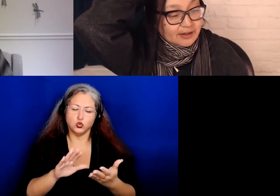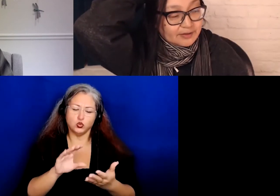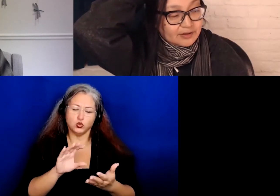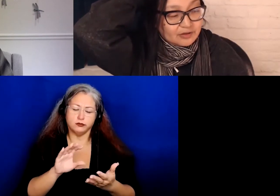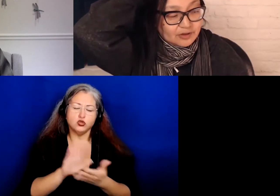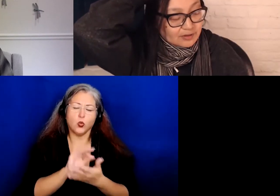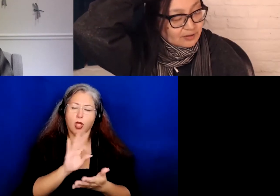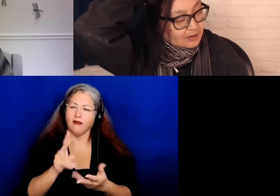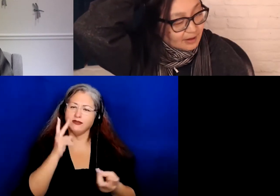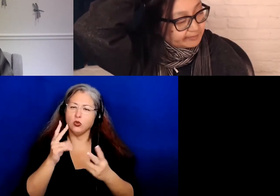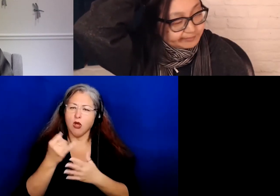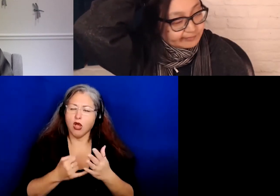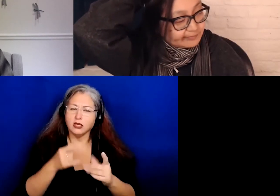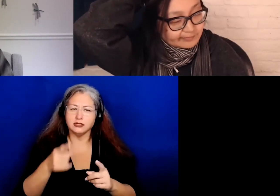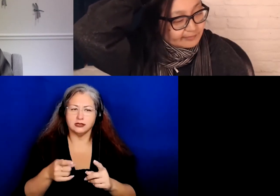artists and, just,